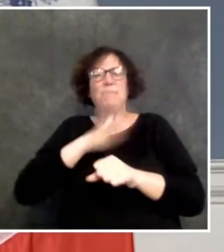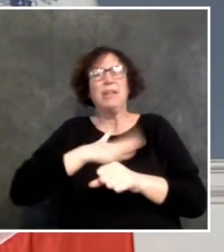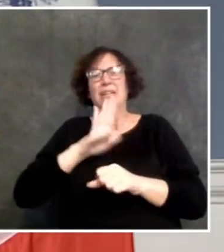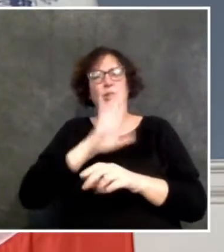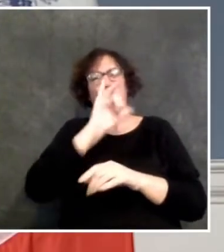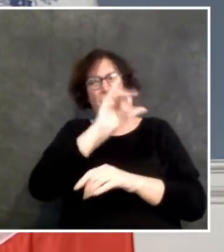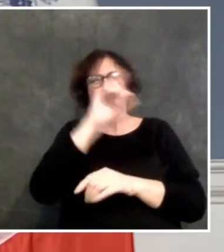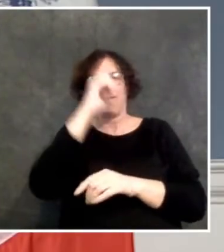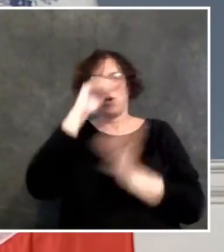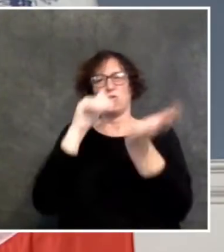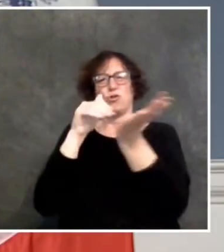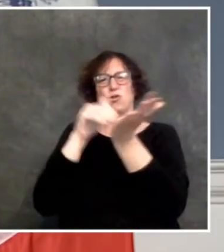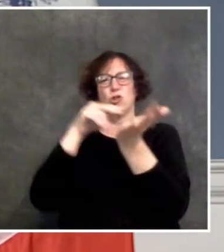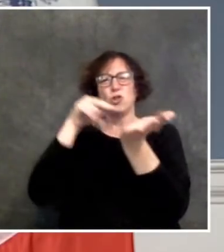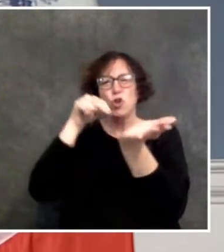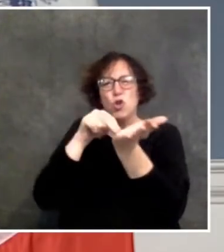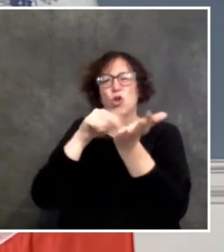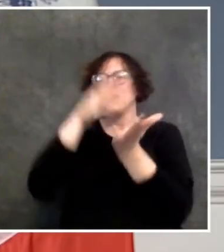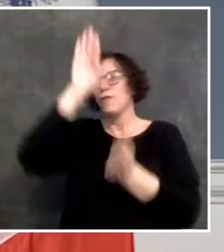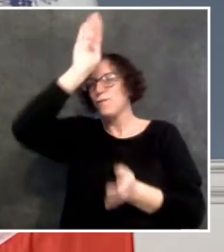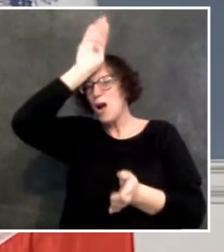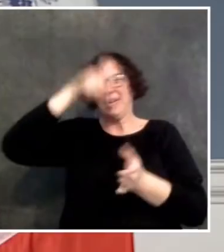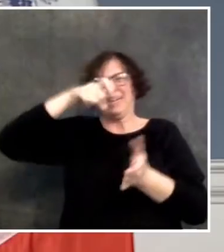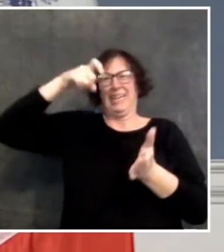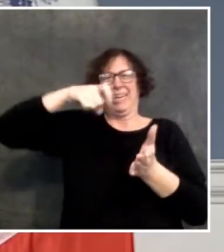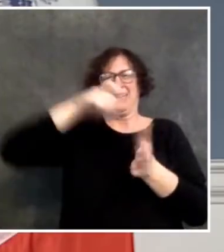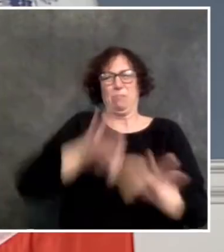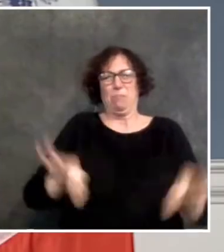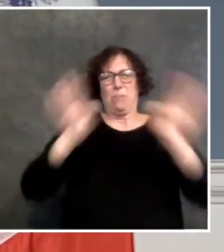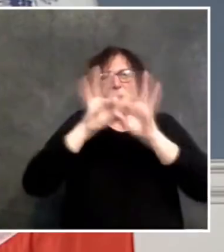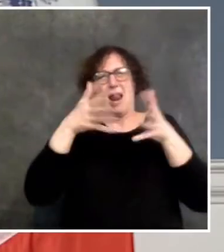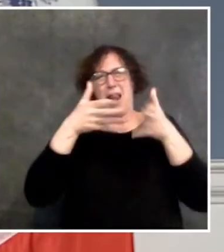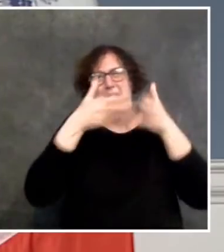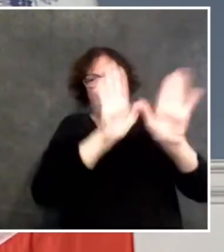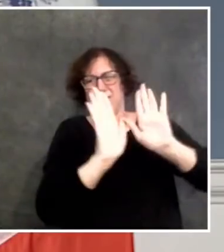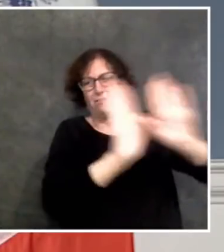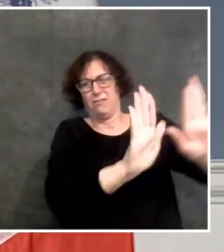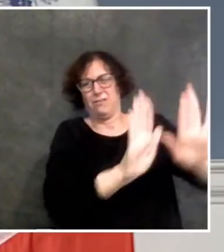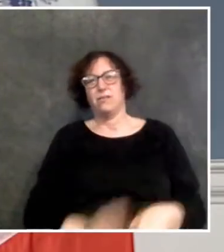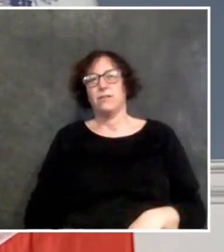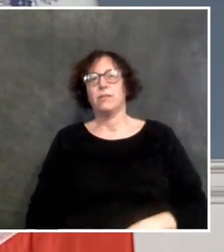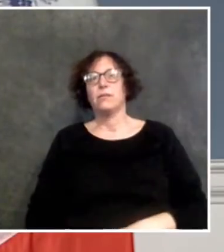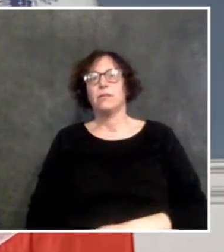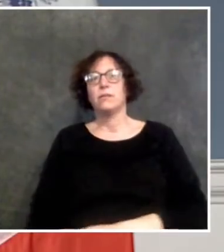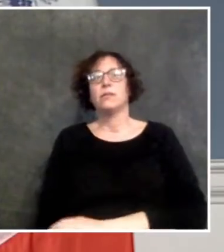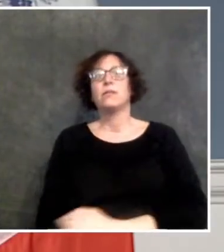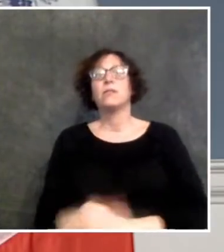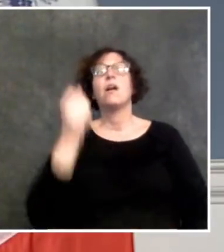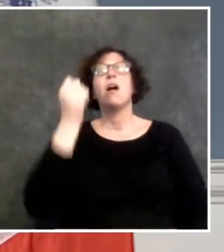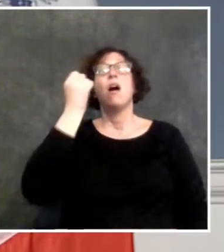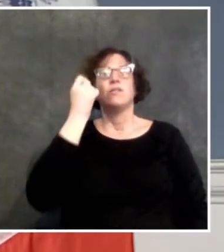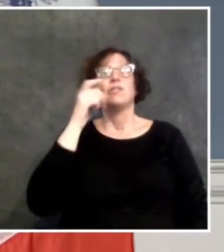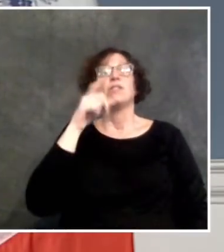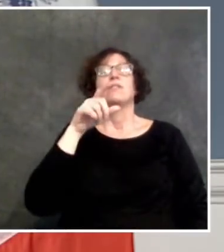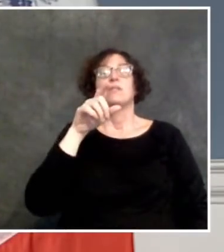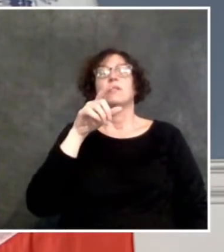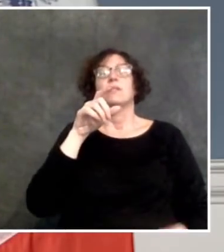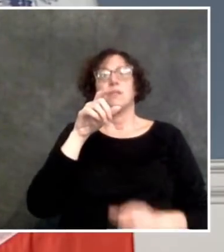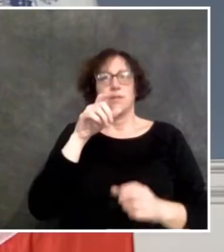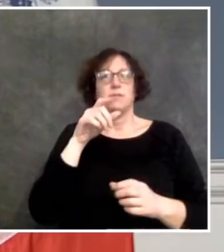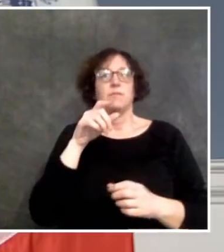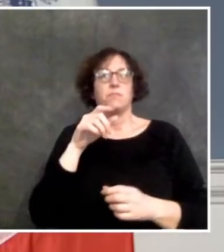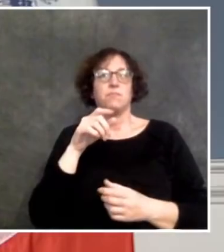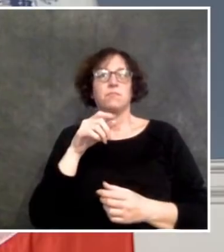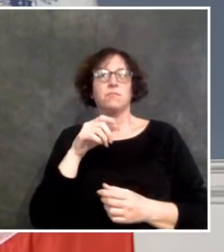be the first. She's a good New Yorker, grew up in the Bronx. She'll be the first to say it doesn't have to be fancy to work. It can be real homegrown, and it will still